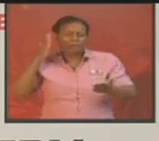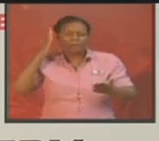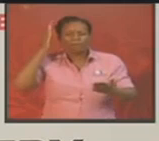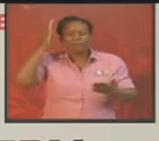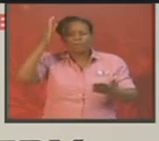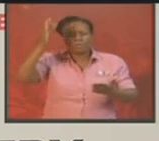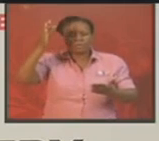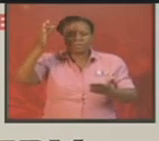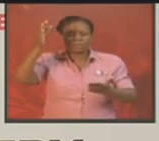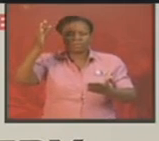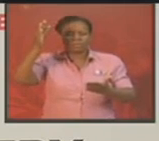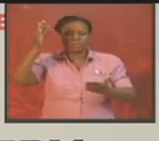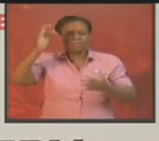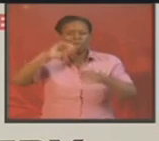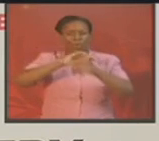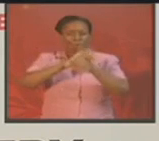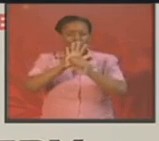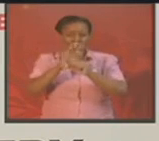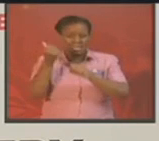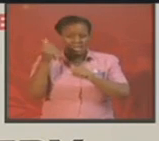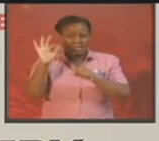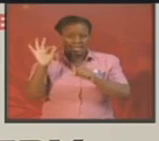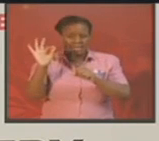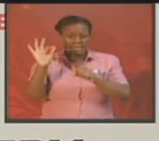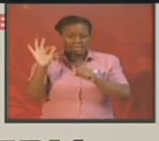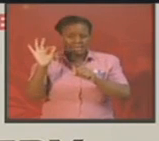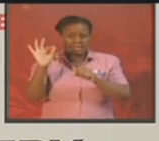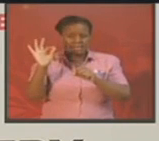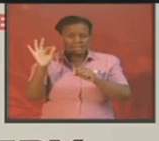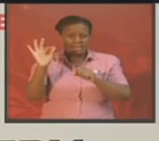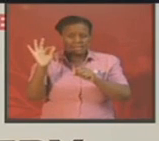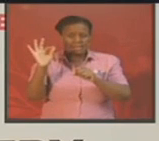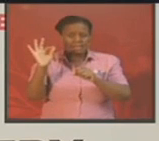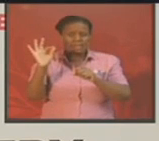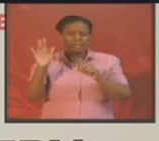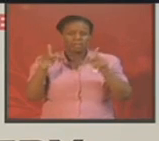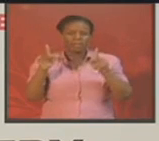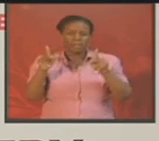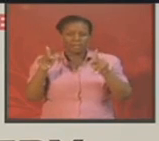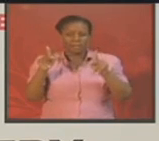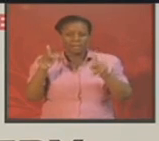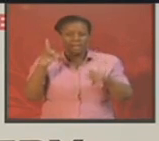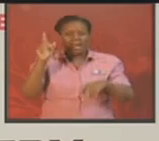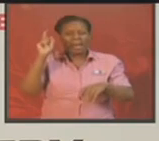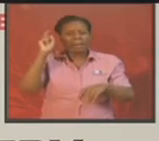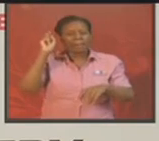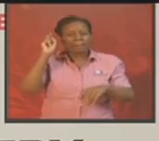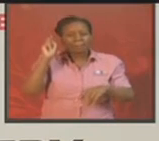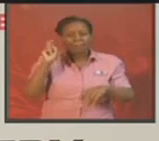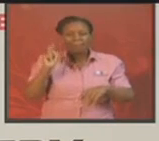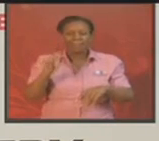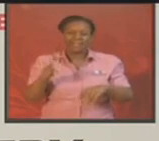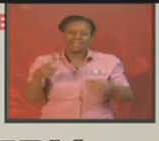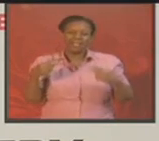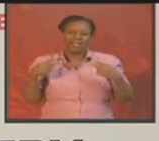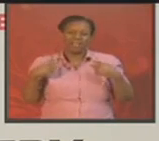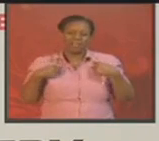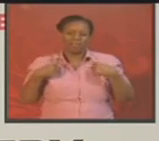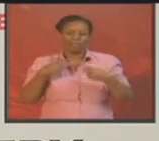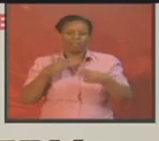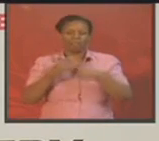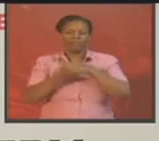the COVID-19 vaccines is going to become a commodity, is going to become commoditized. And like any